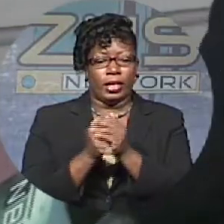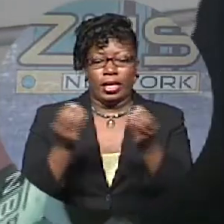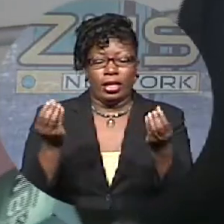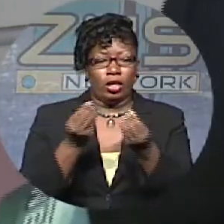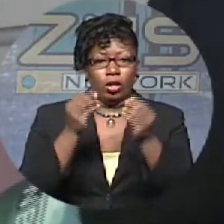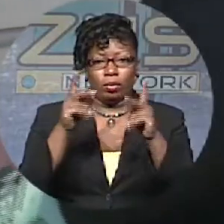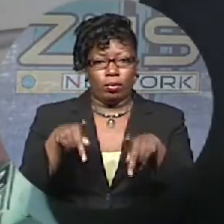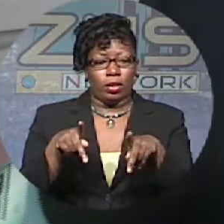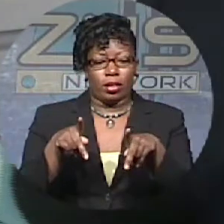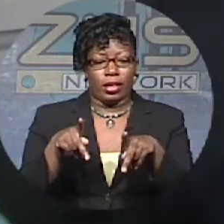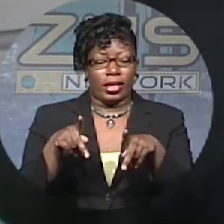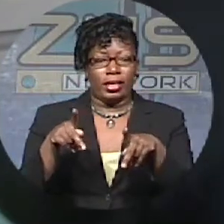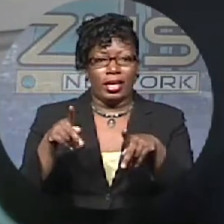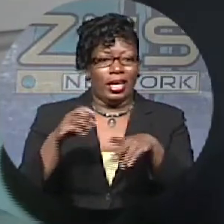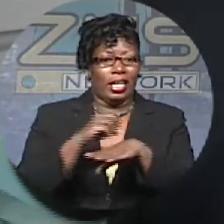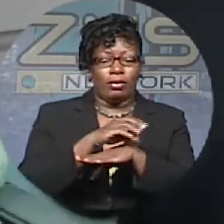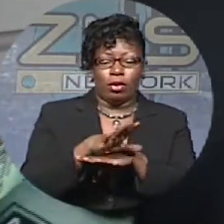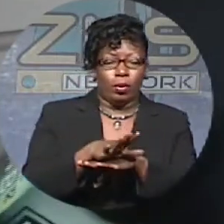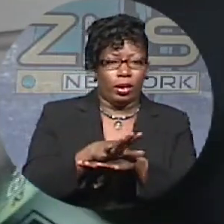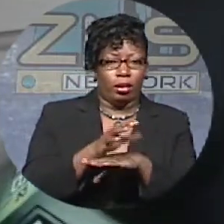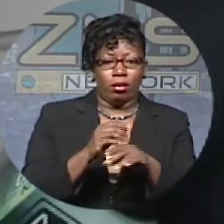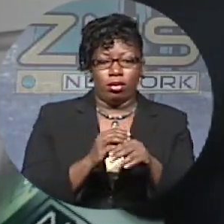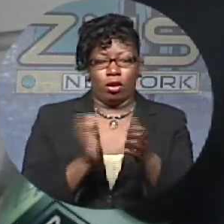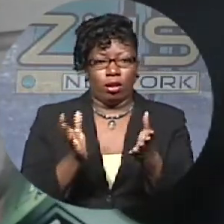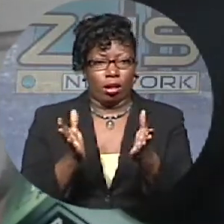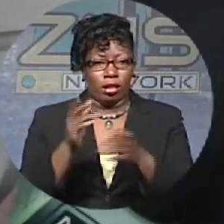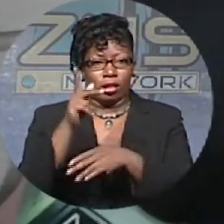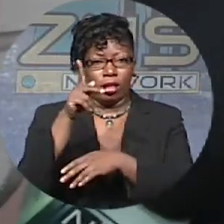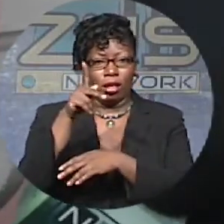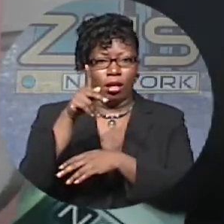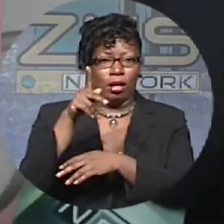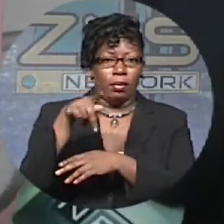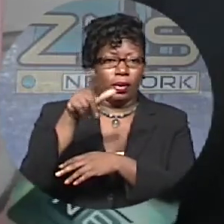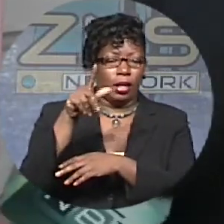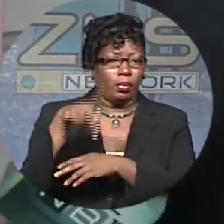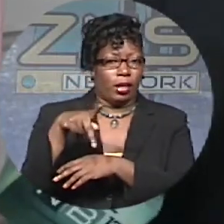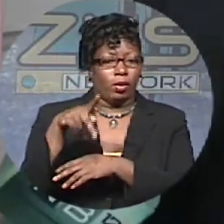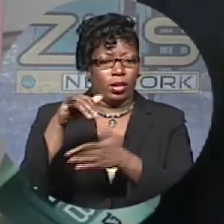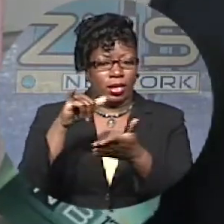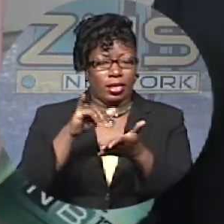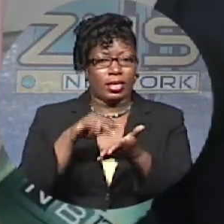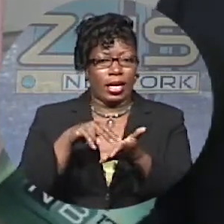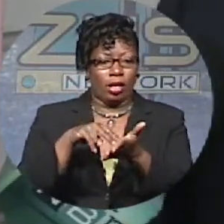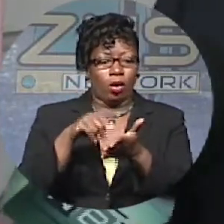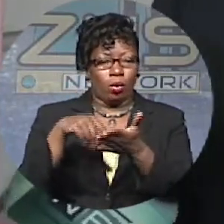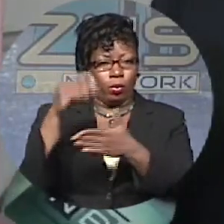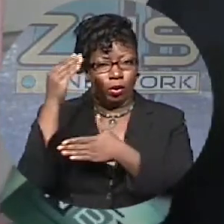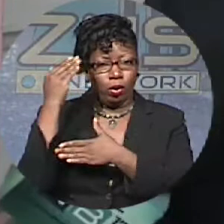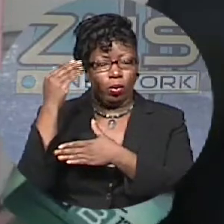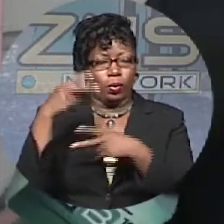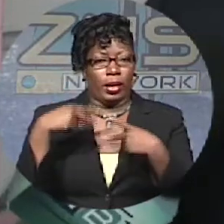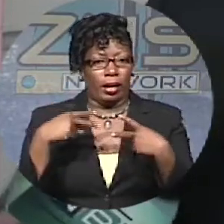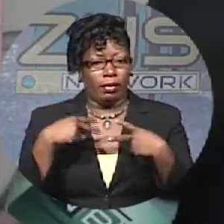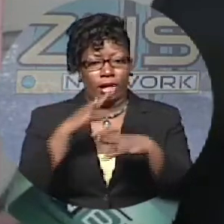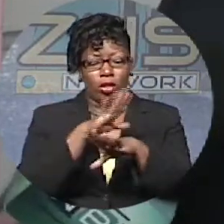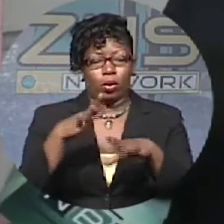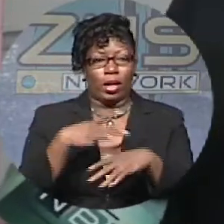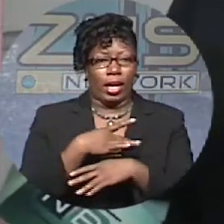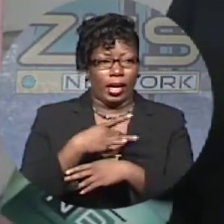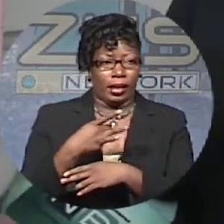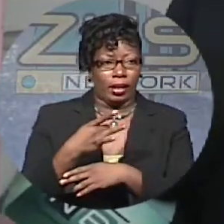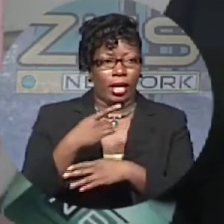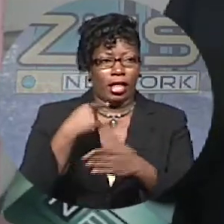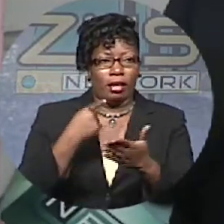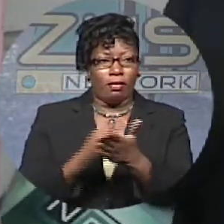the PLP. We are grounded in principles and we stand on our reputation. What I do not like is